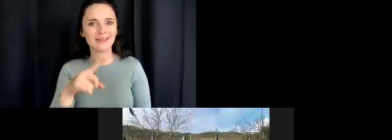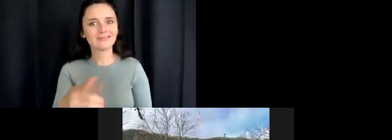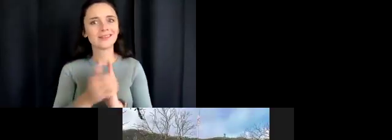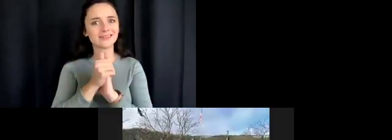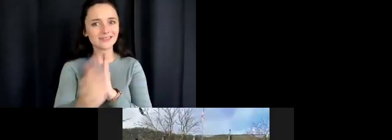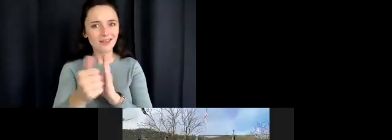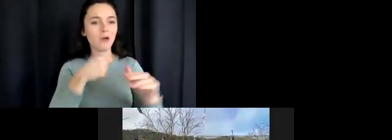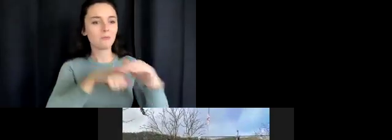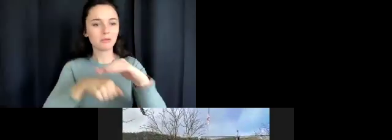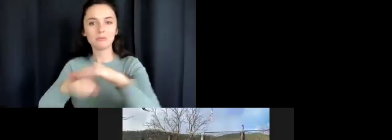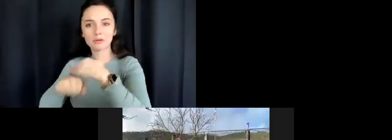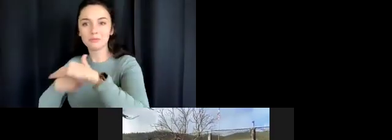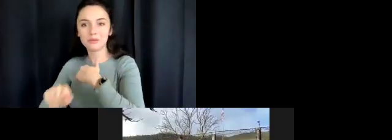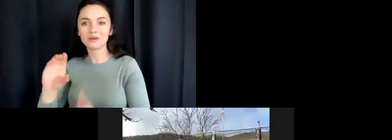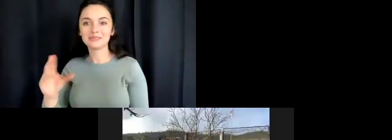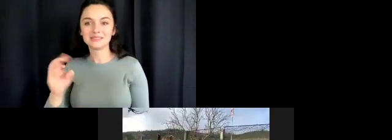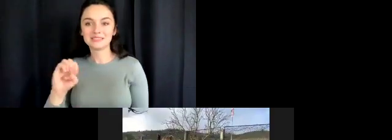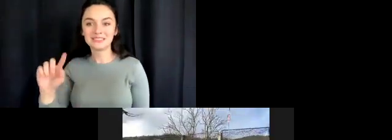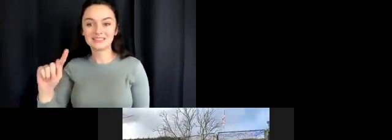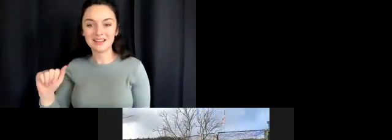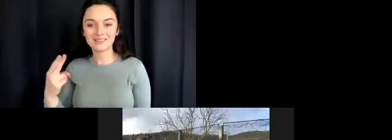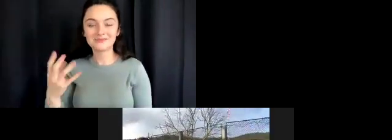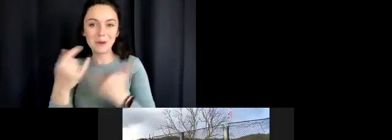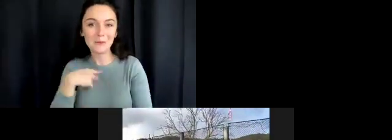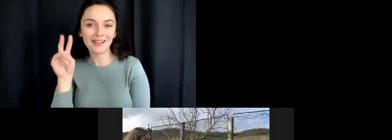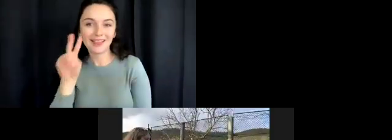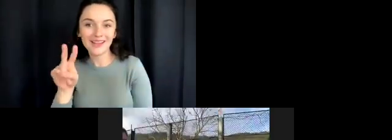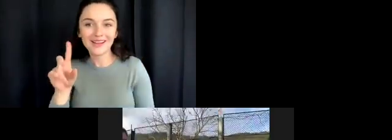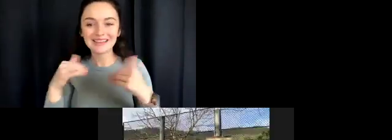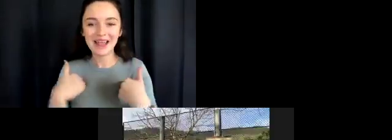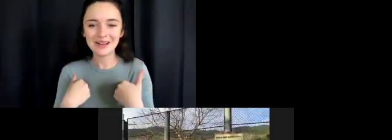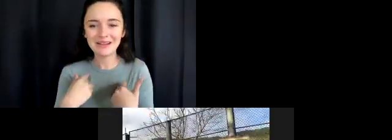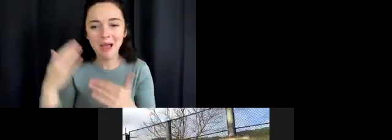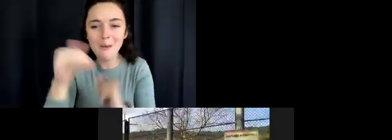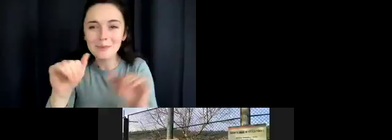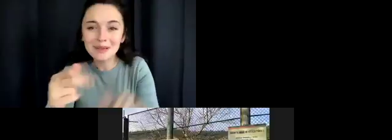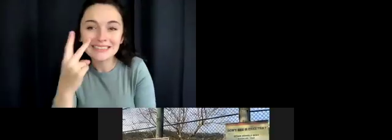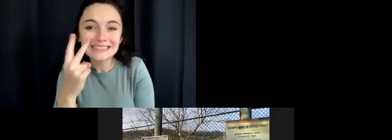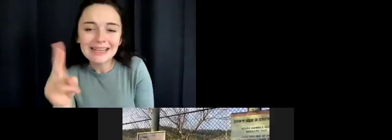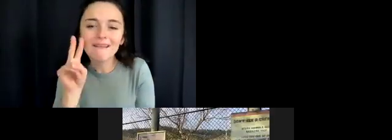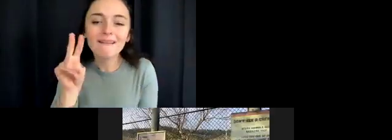first animal, which is the cheetah. Hopefully you can see it up close.